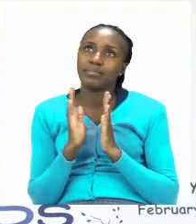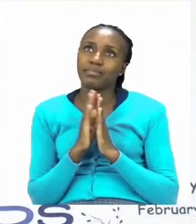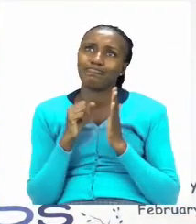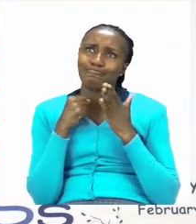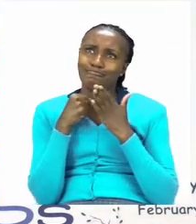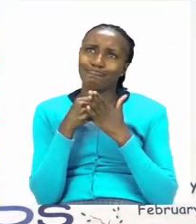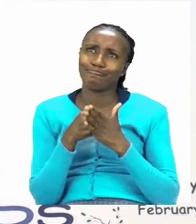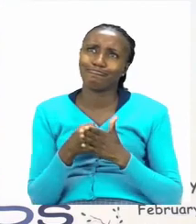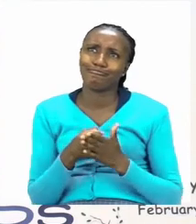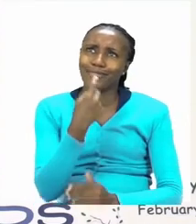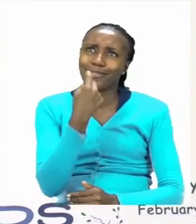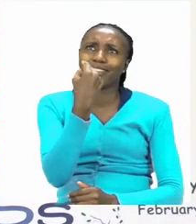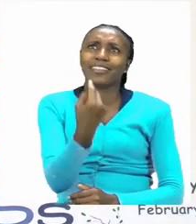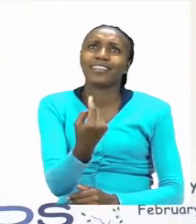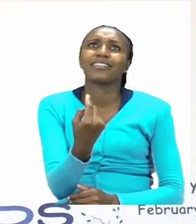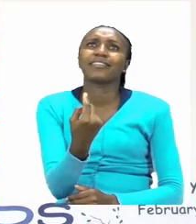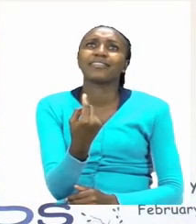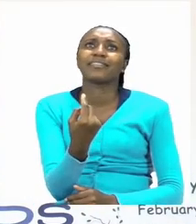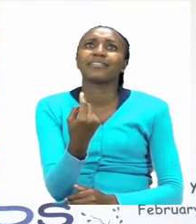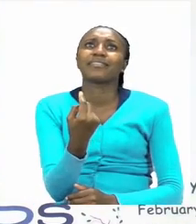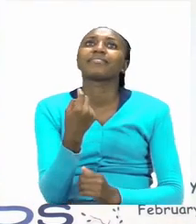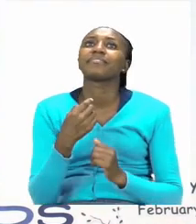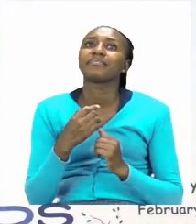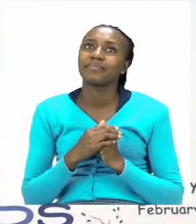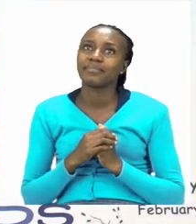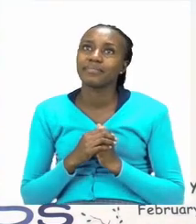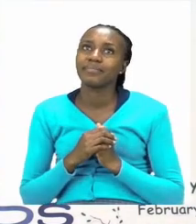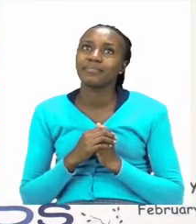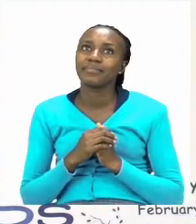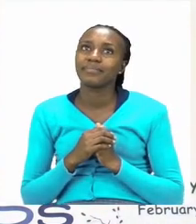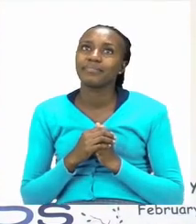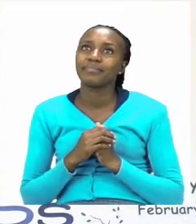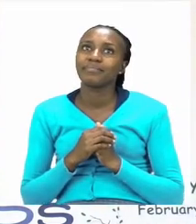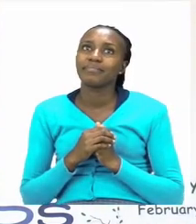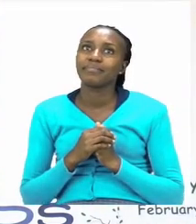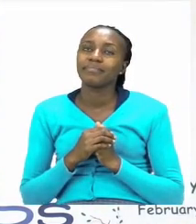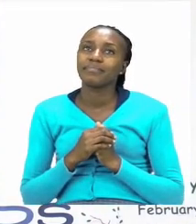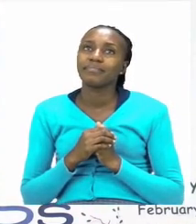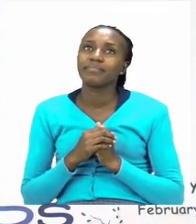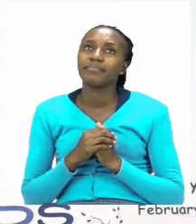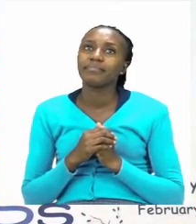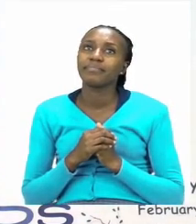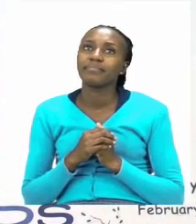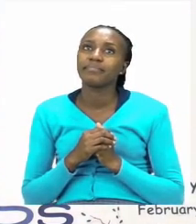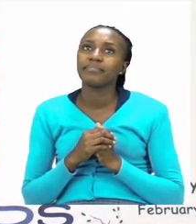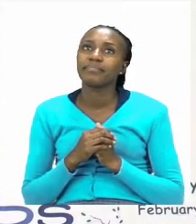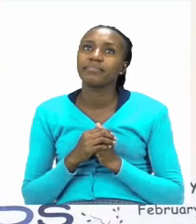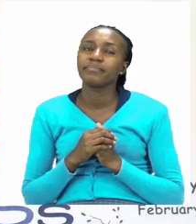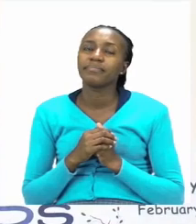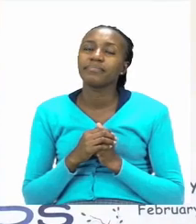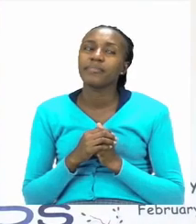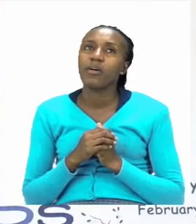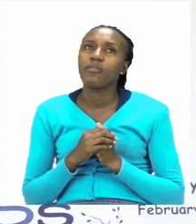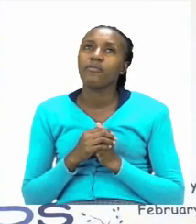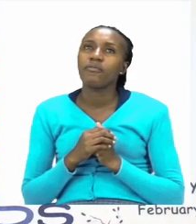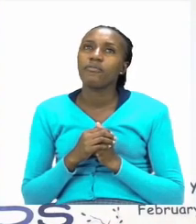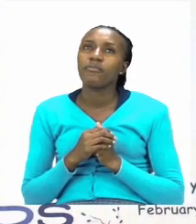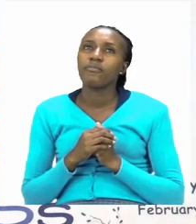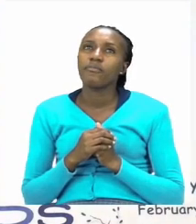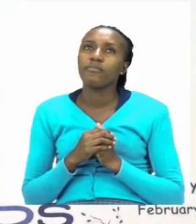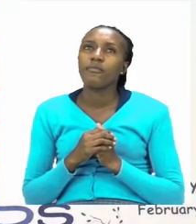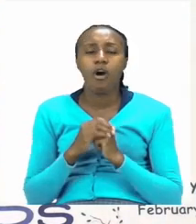one by yourselves. It says, how many fruits are